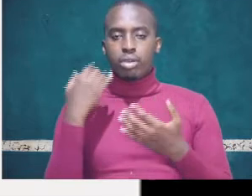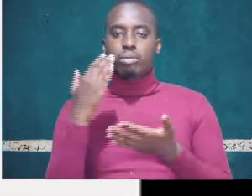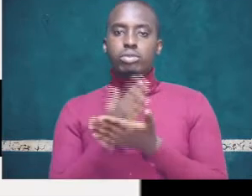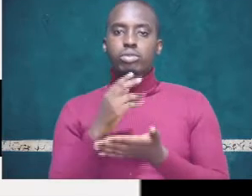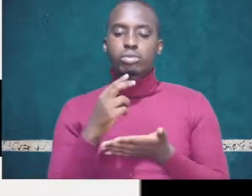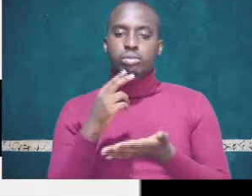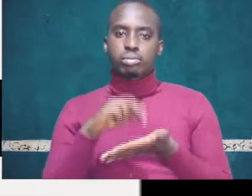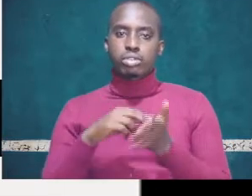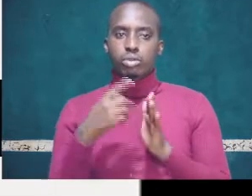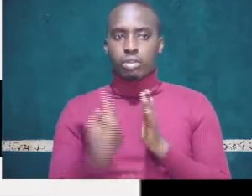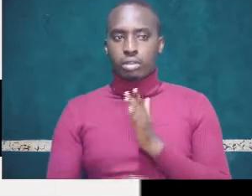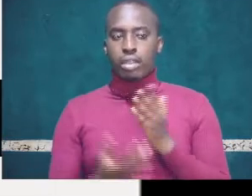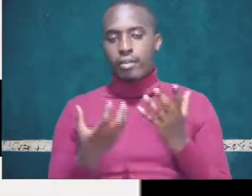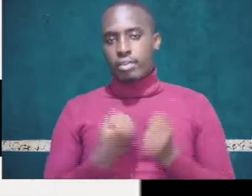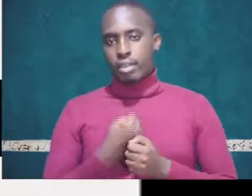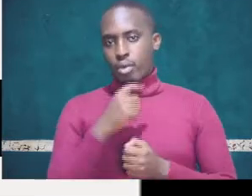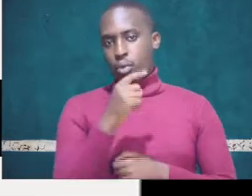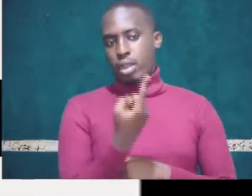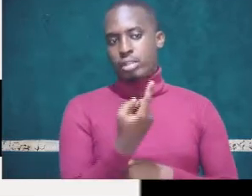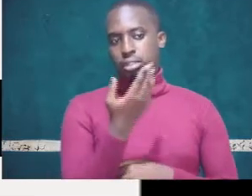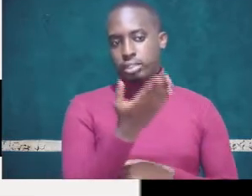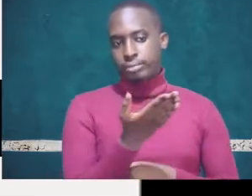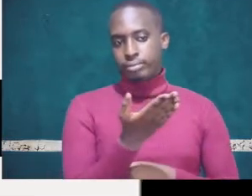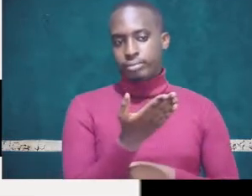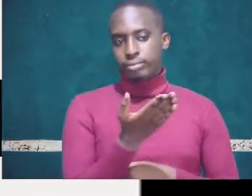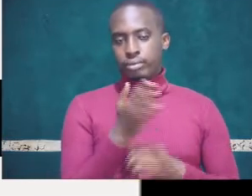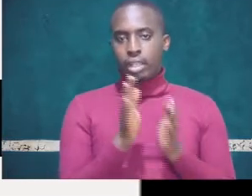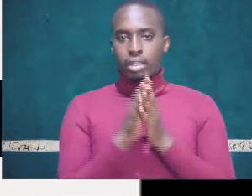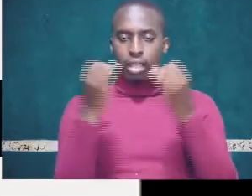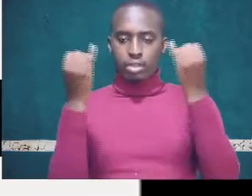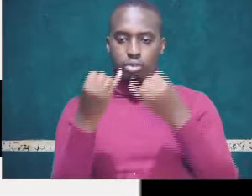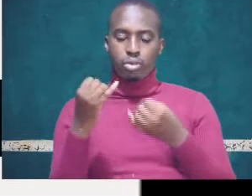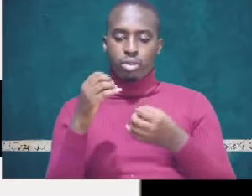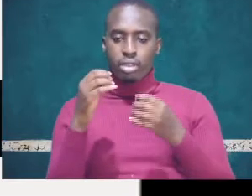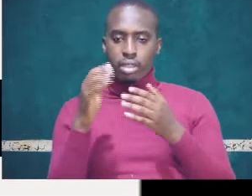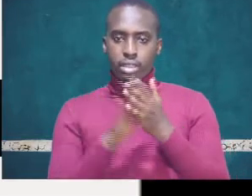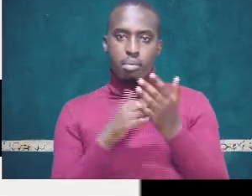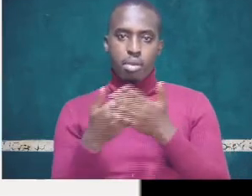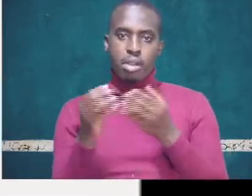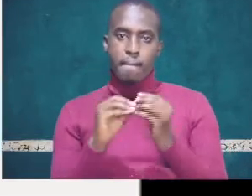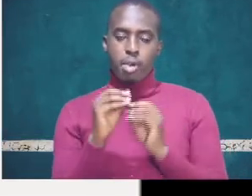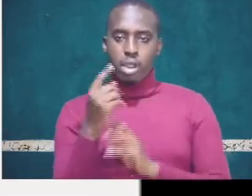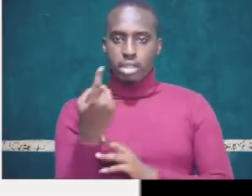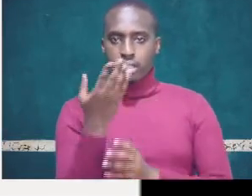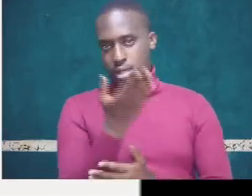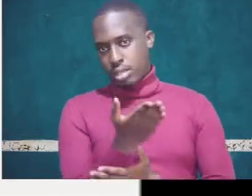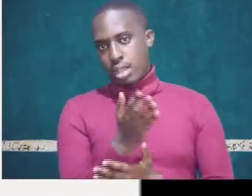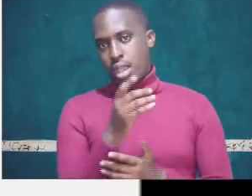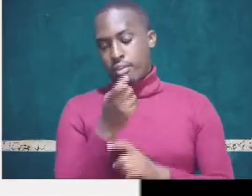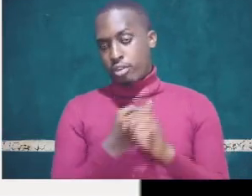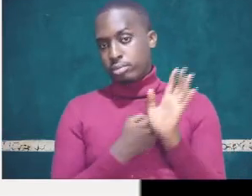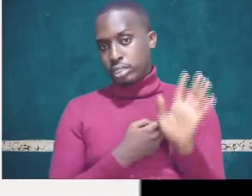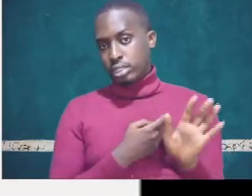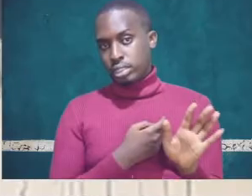mean. So we have schedule number 1 here, or I will draw table number 1 here. Then from